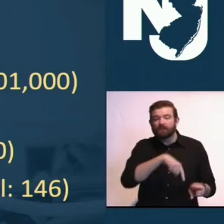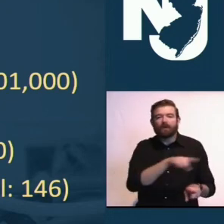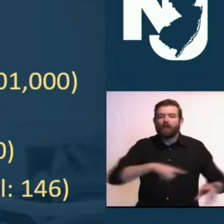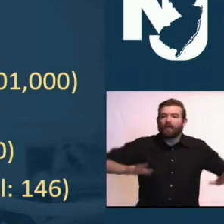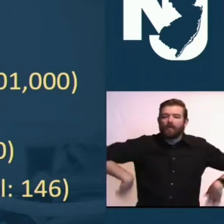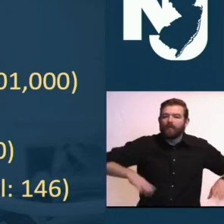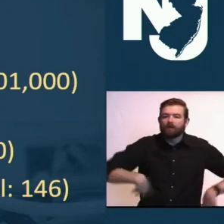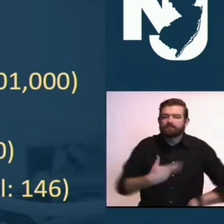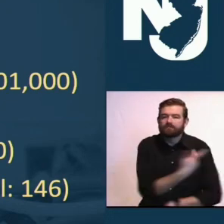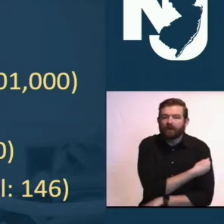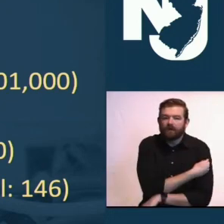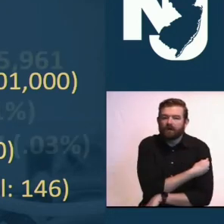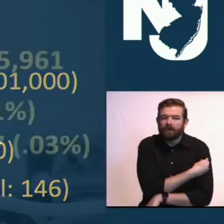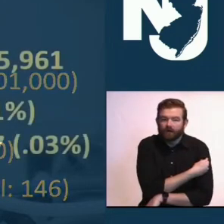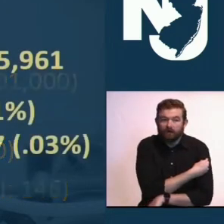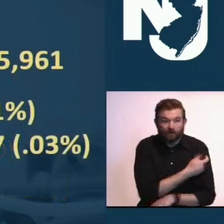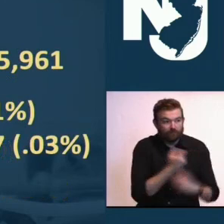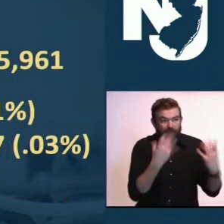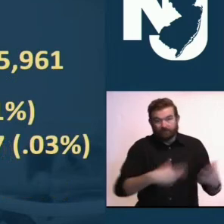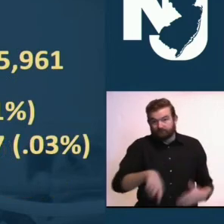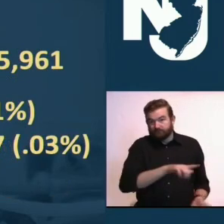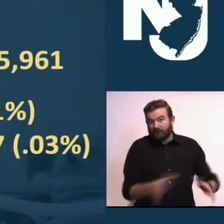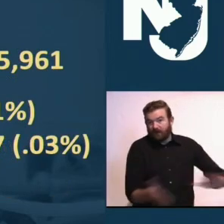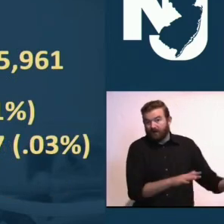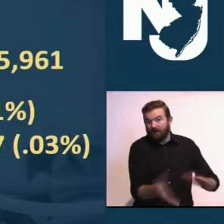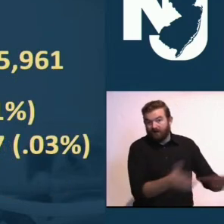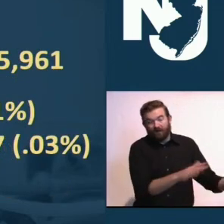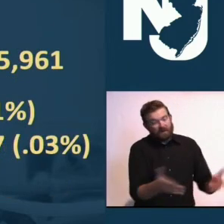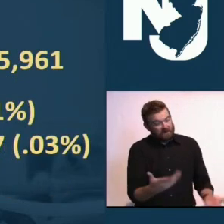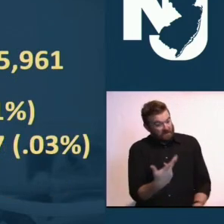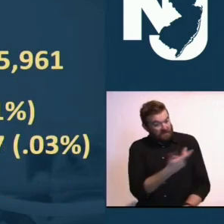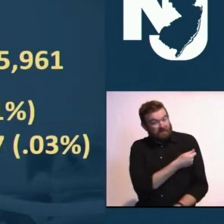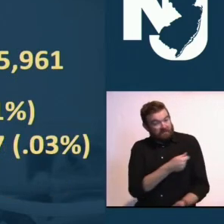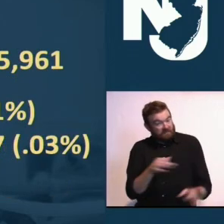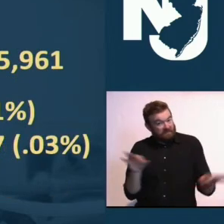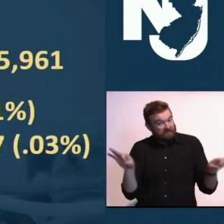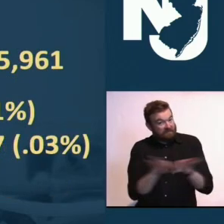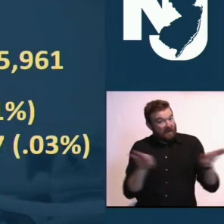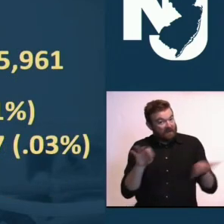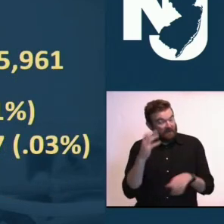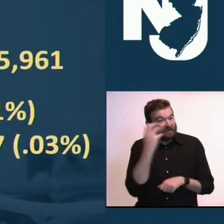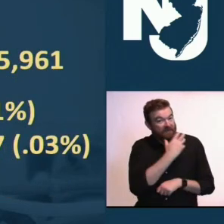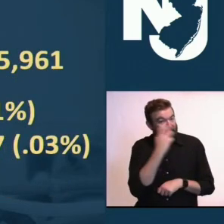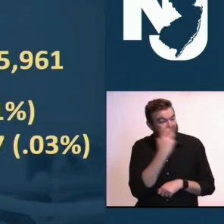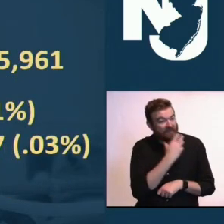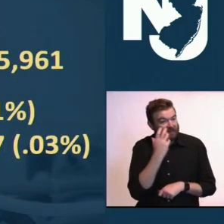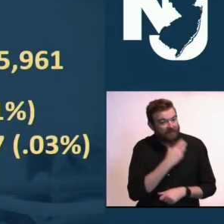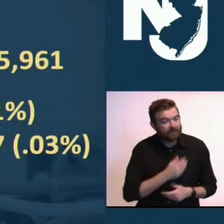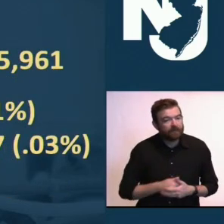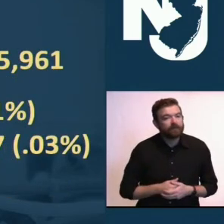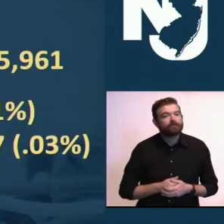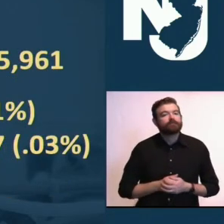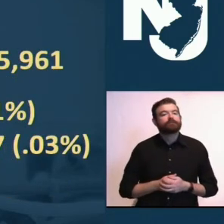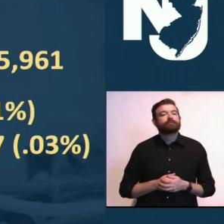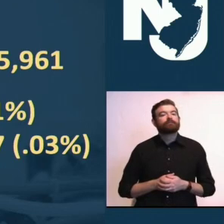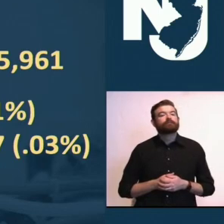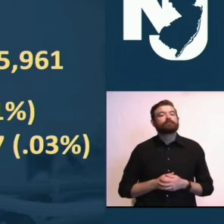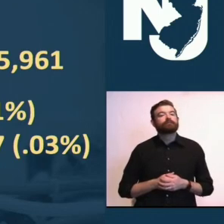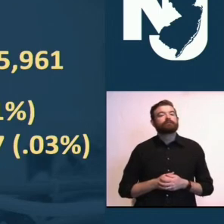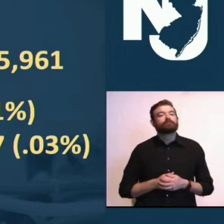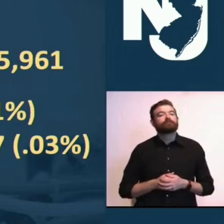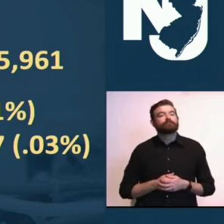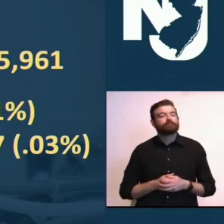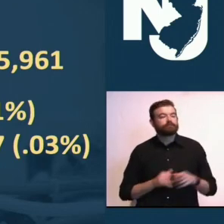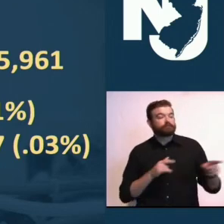virus. Let's also take a quick look, and this is the cumulative overall breakthrough totals.